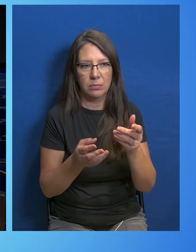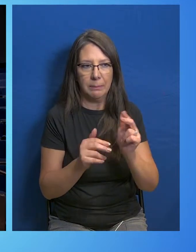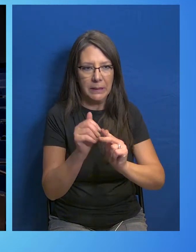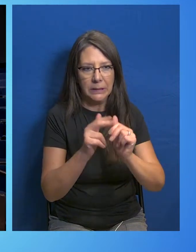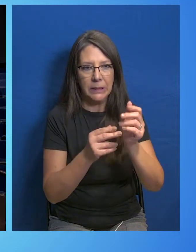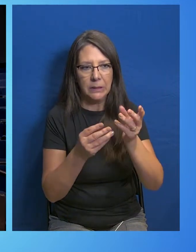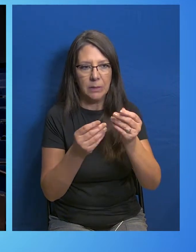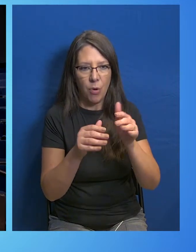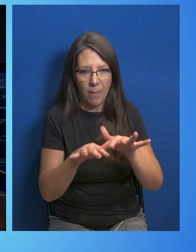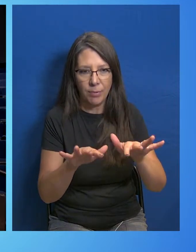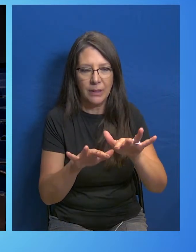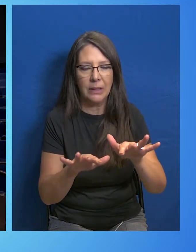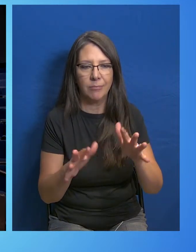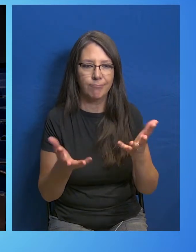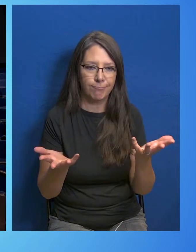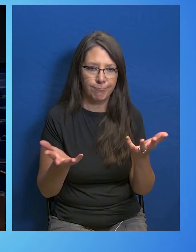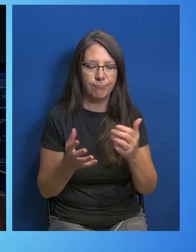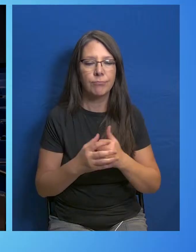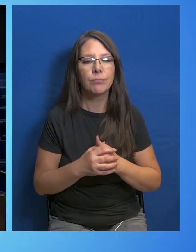So